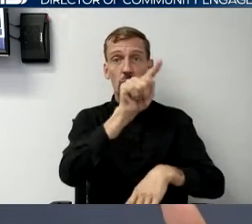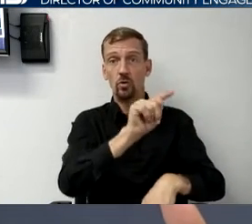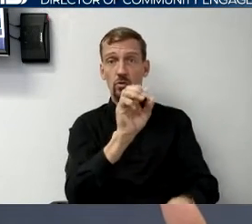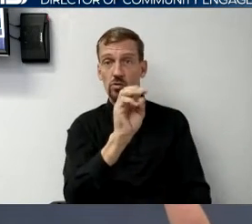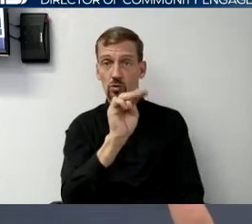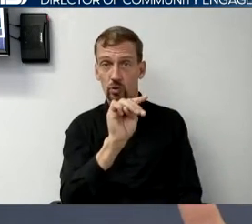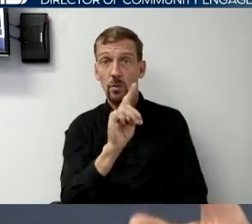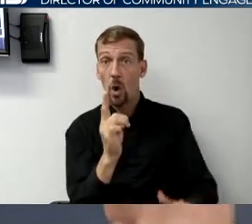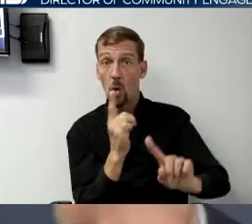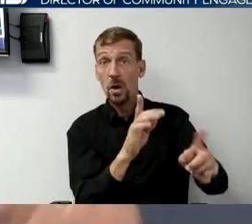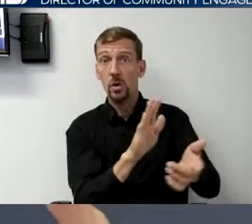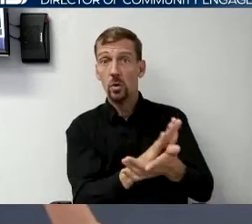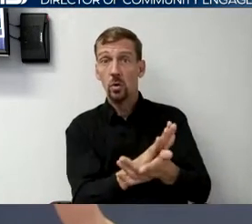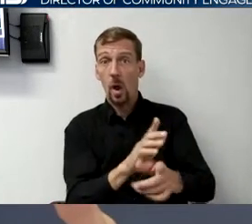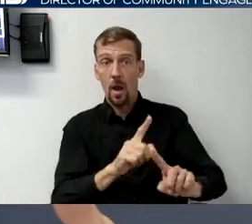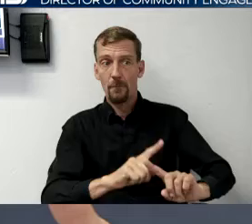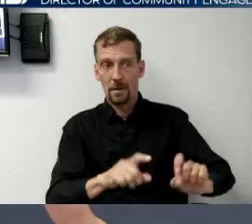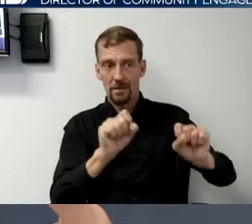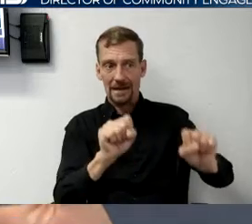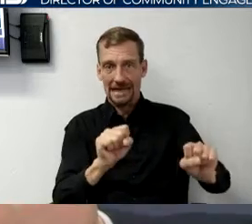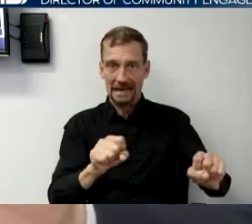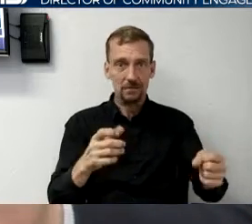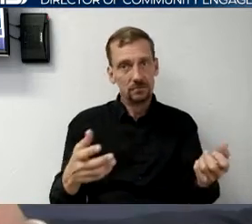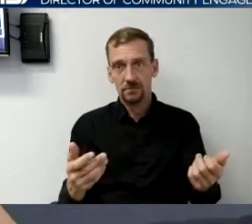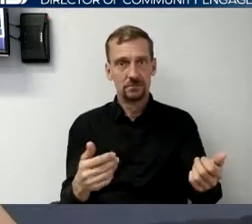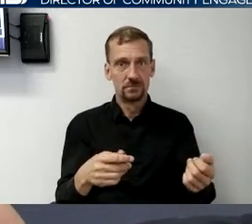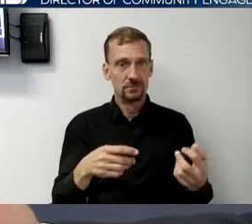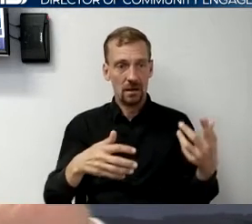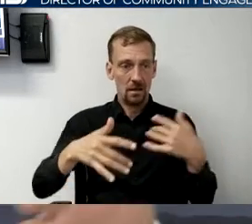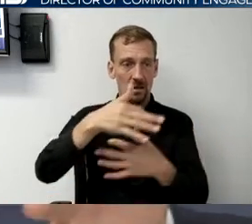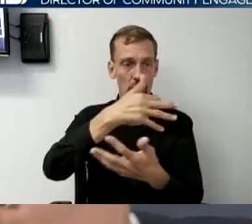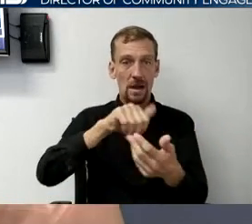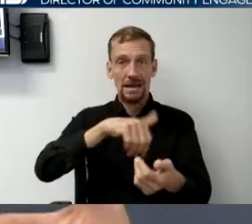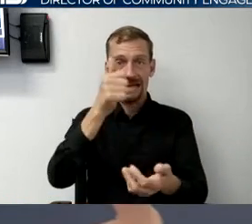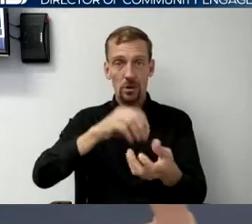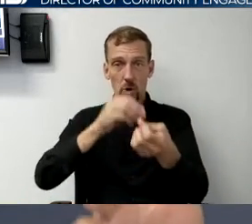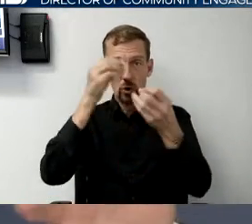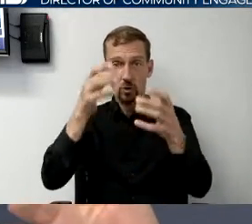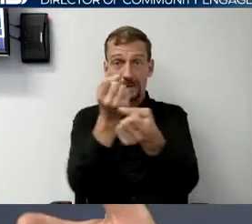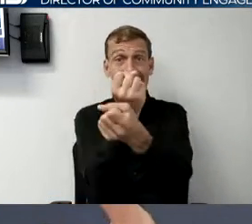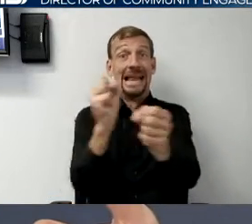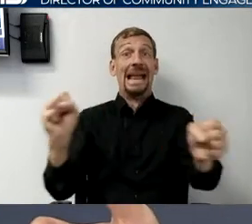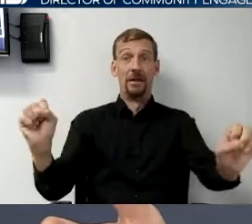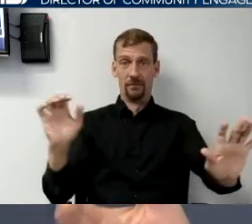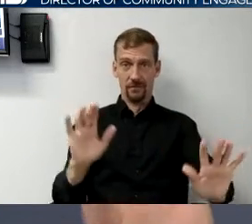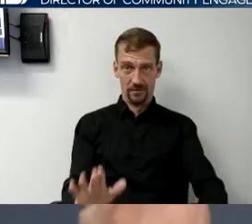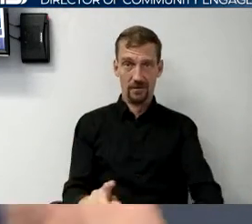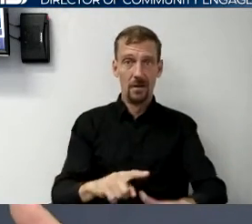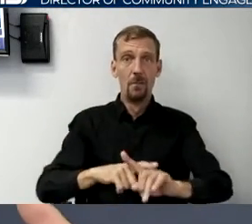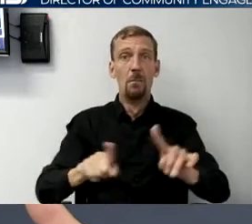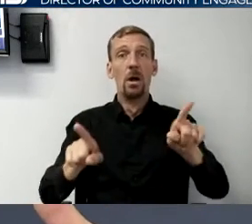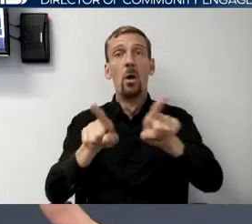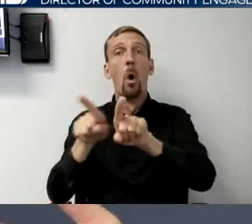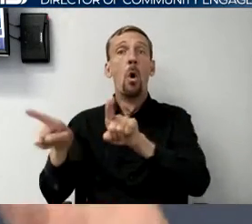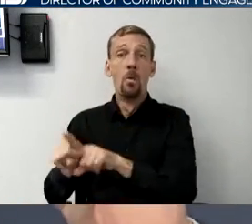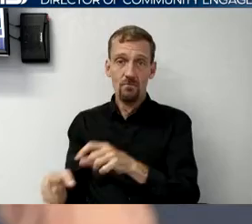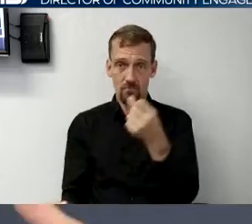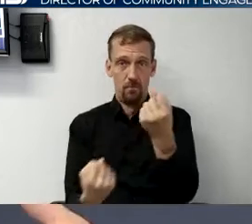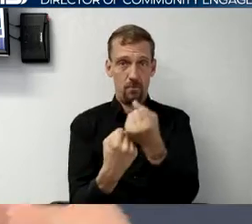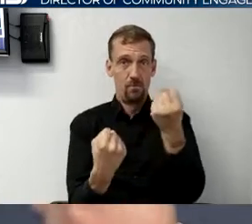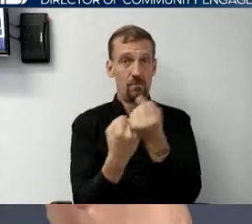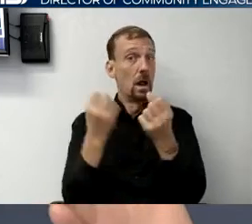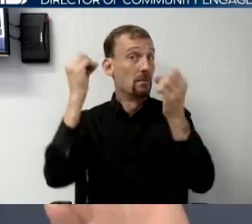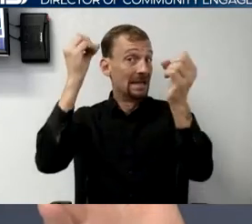school, but they're able to be, around other students safely, but also have the support of